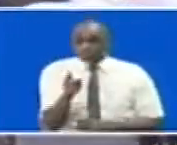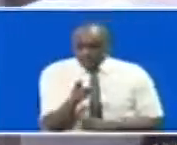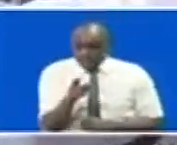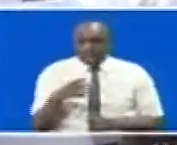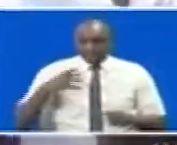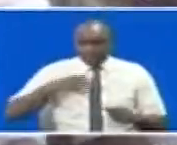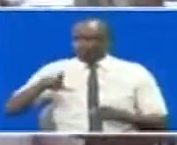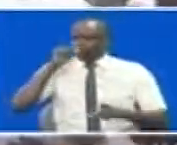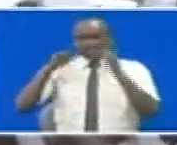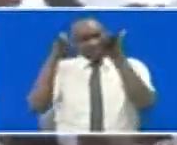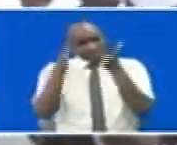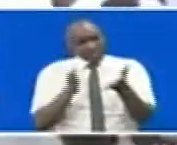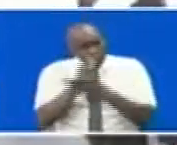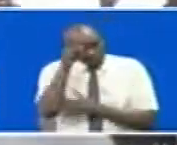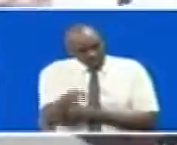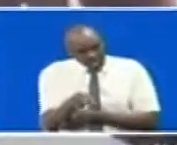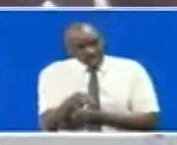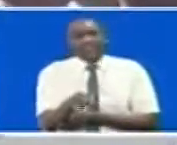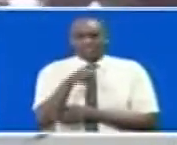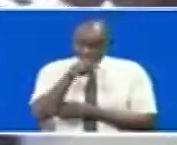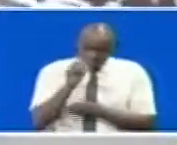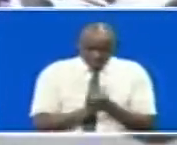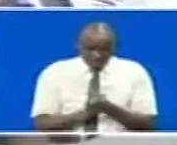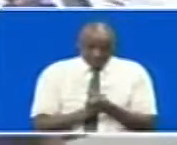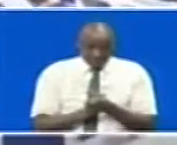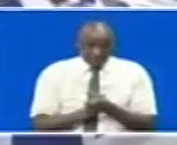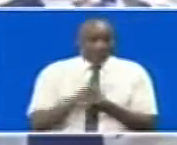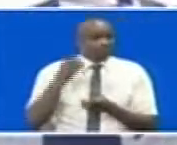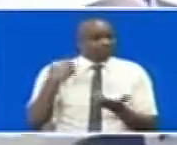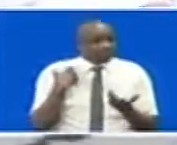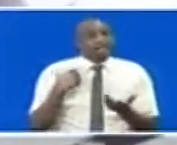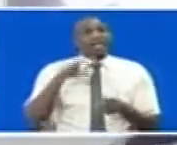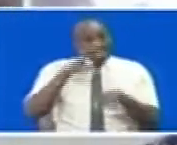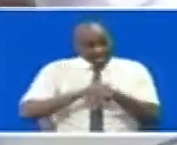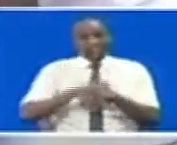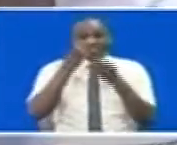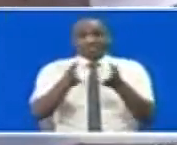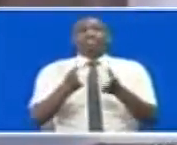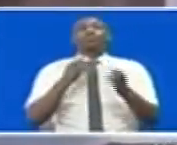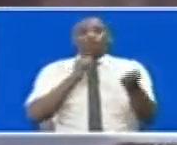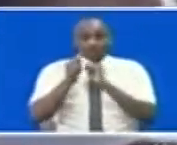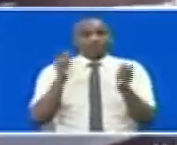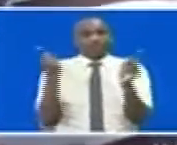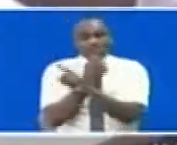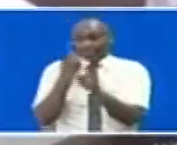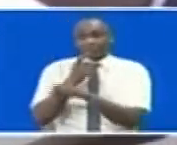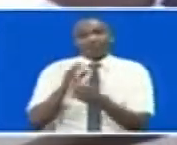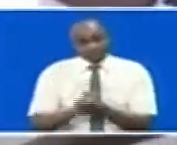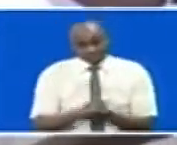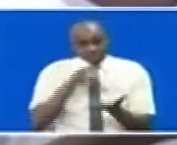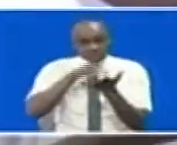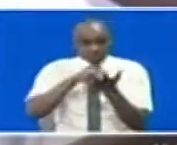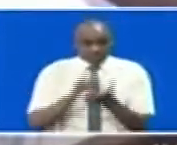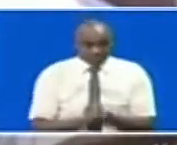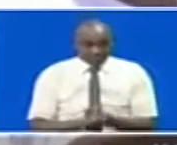candidates nominated by Council of Elders through the so-called negotiated democracy get the tickets to vie for various positions.